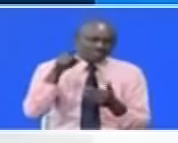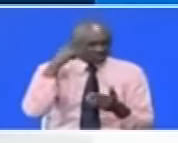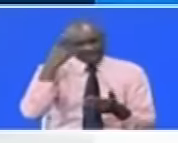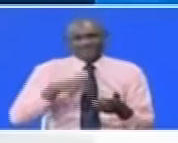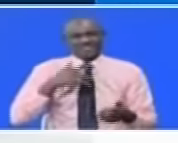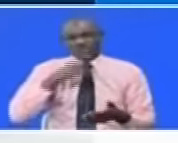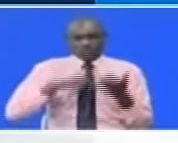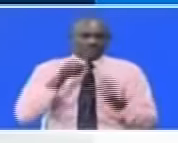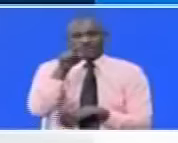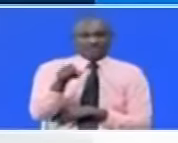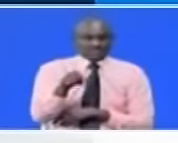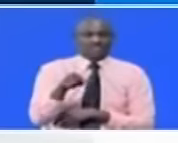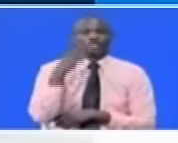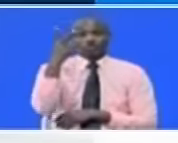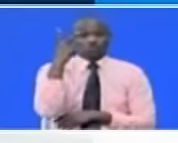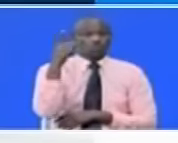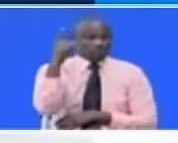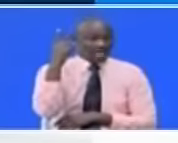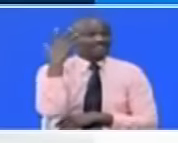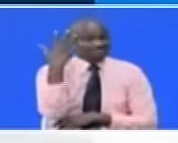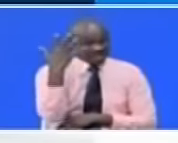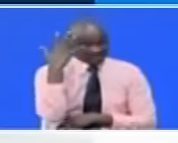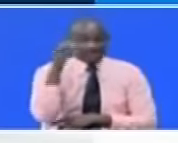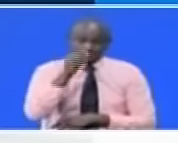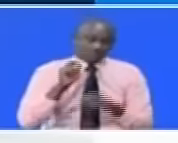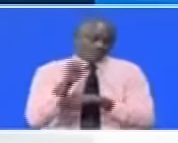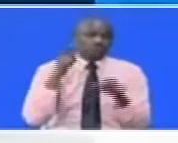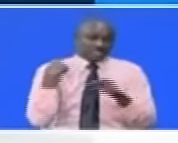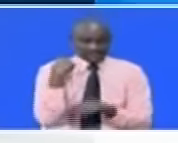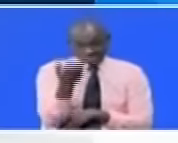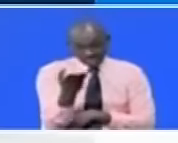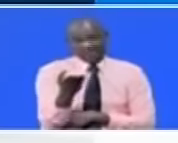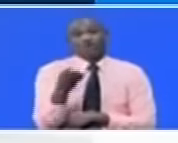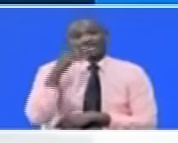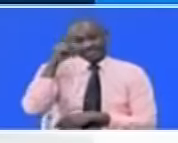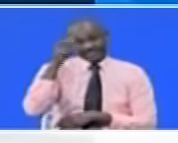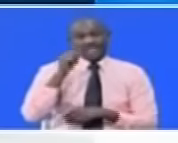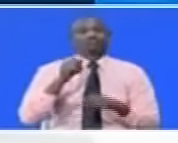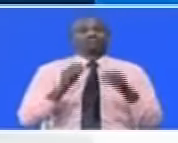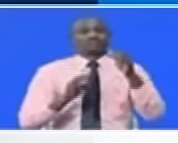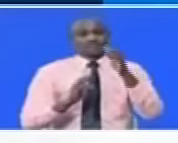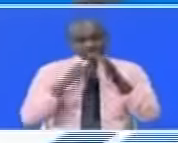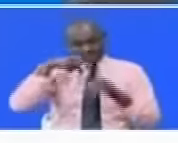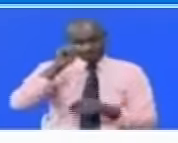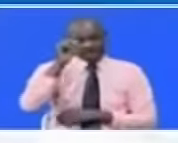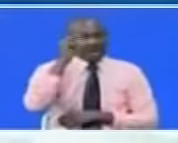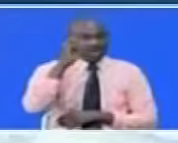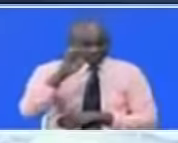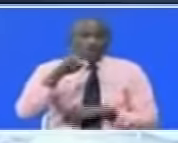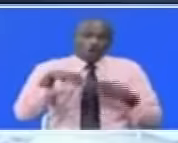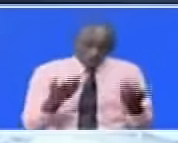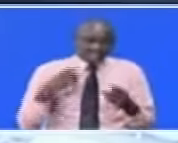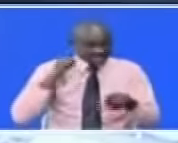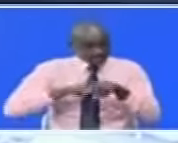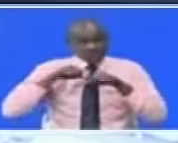thoughts. The number to text in is 22155 and the hashtag to use is KTN Prime, or you can tweet me at Betty Okari and we'll be sampling